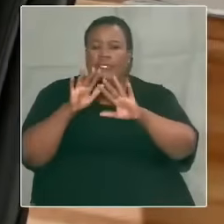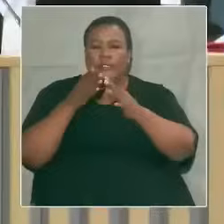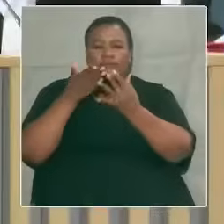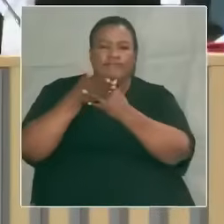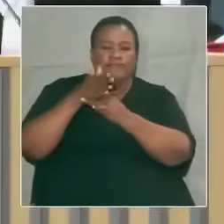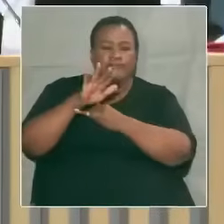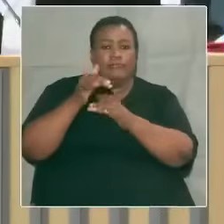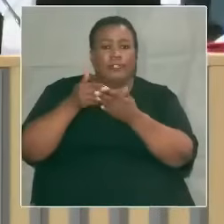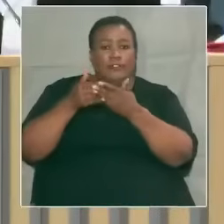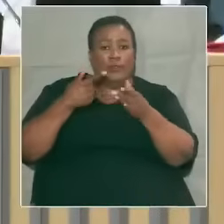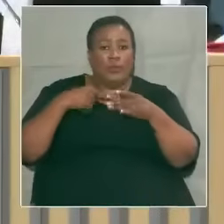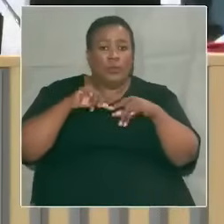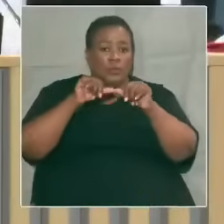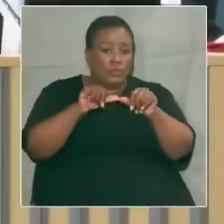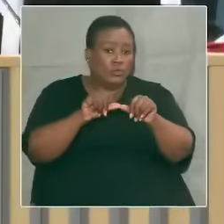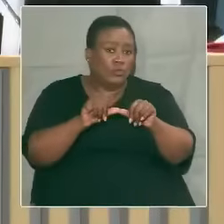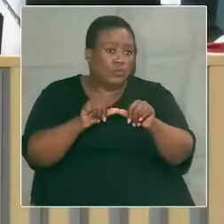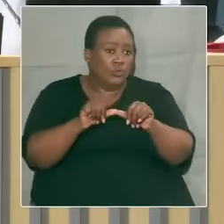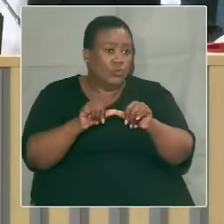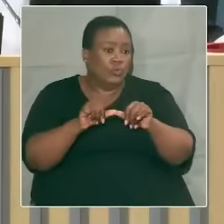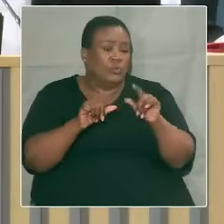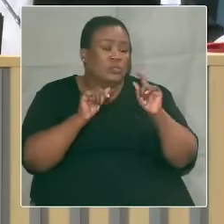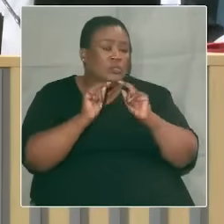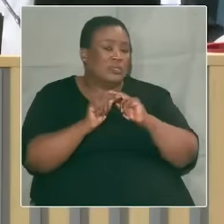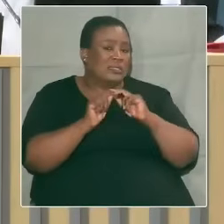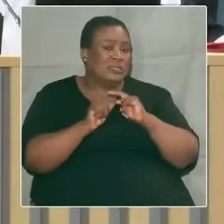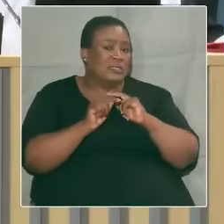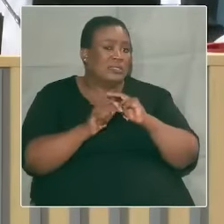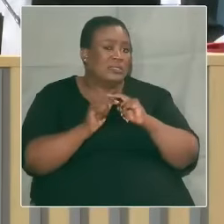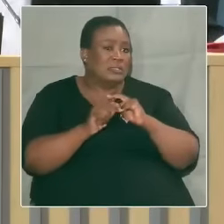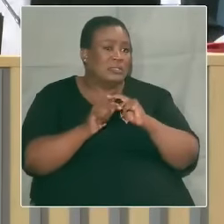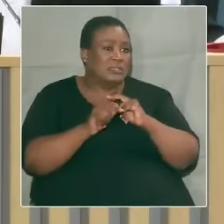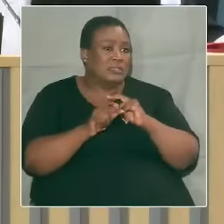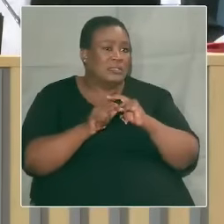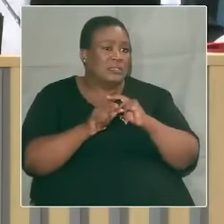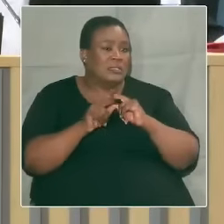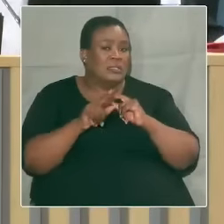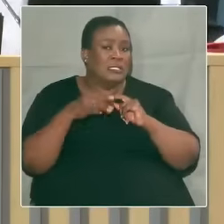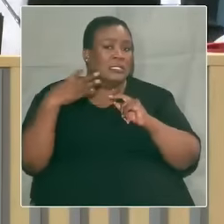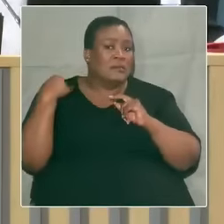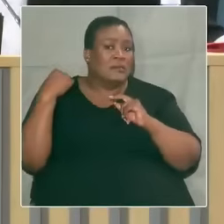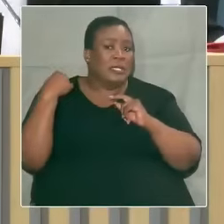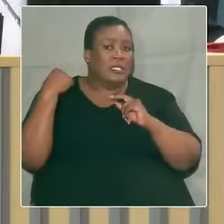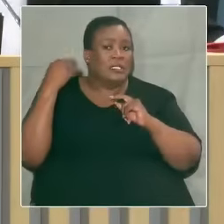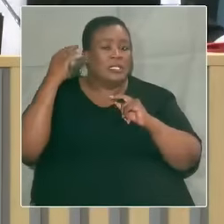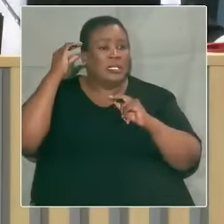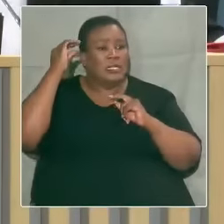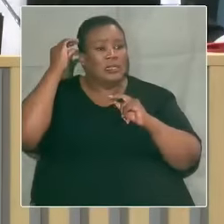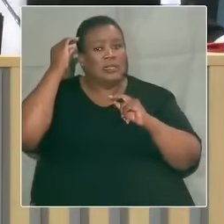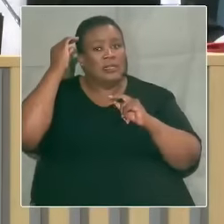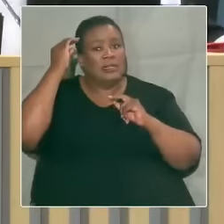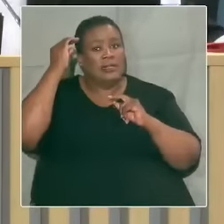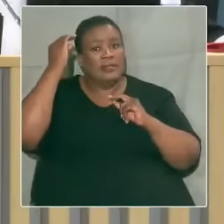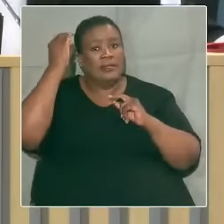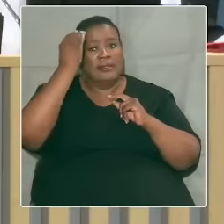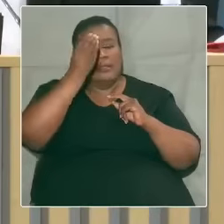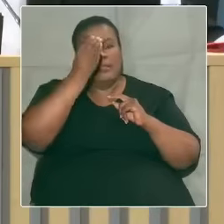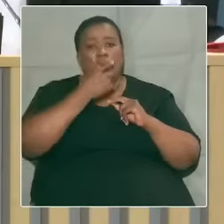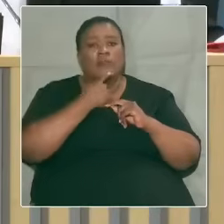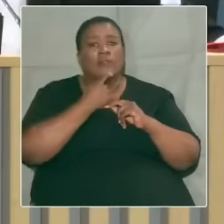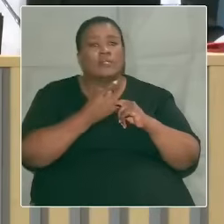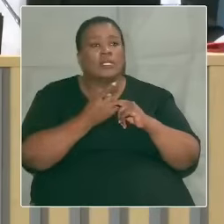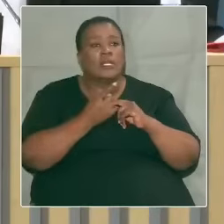Before moving on, Yeah. this is the Minister Cele says this a